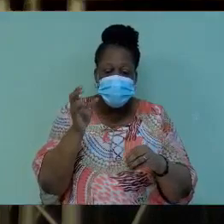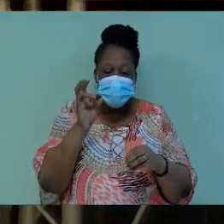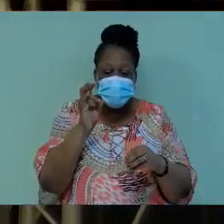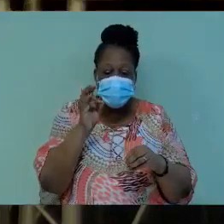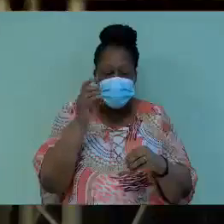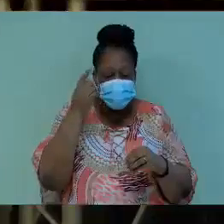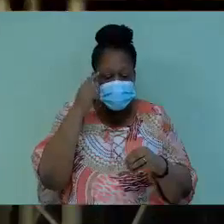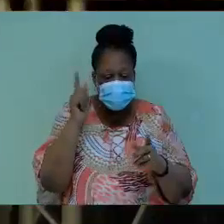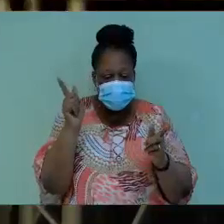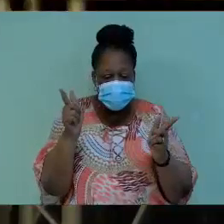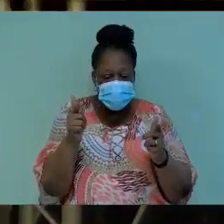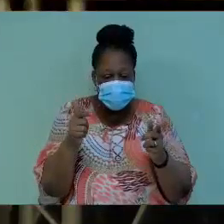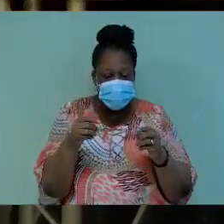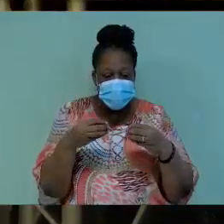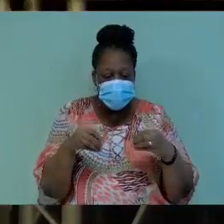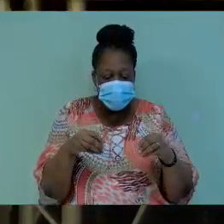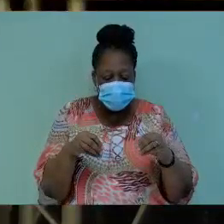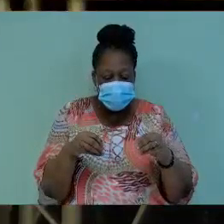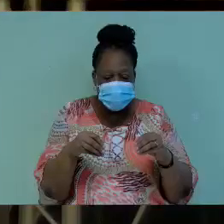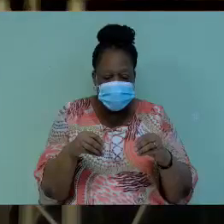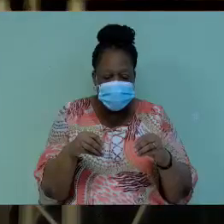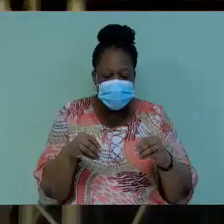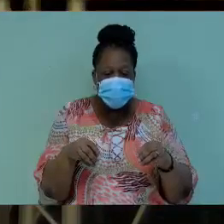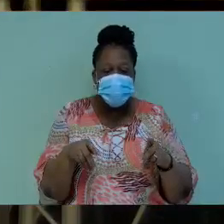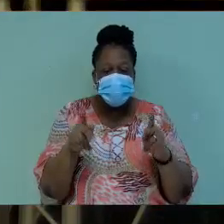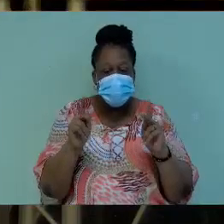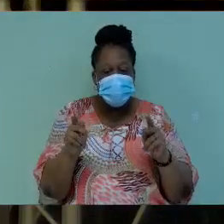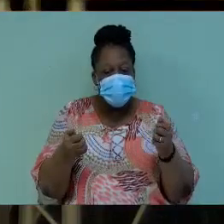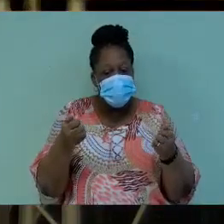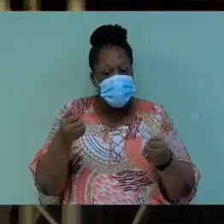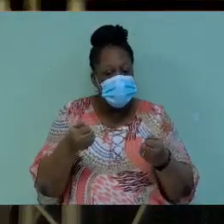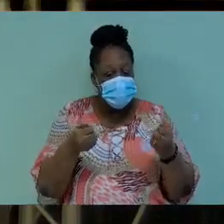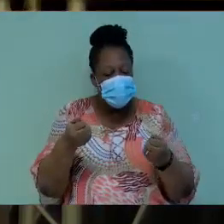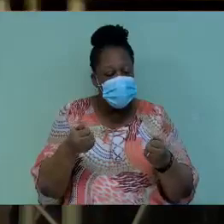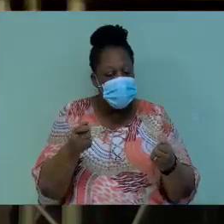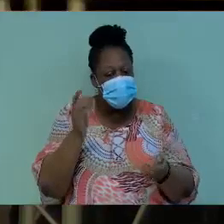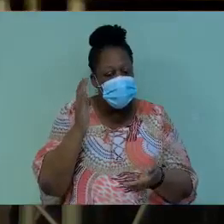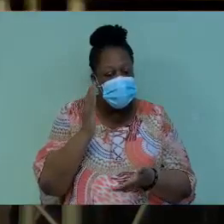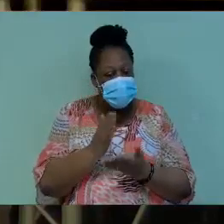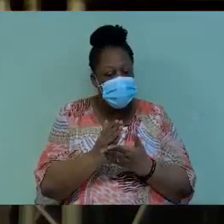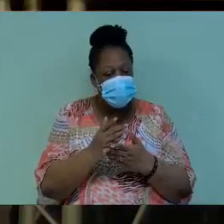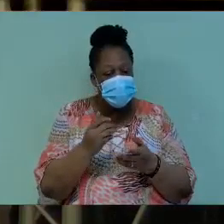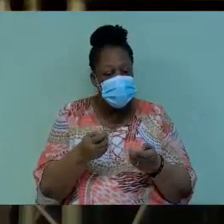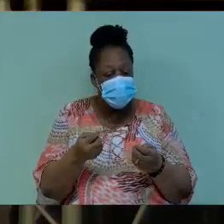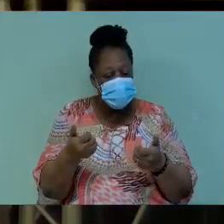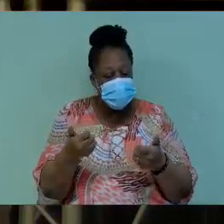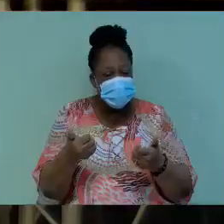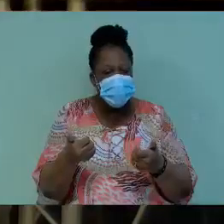Motorists are cautioned against reckless driving in an attempt to beat the curfew.